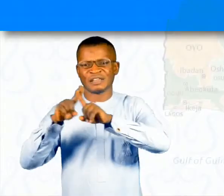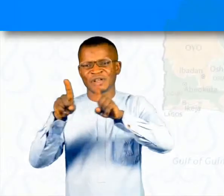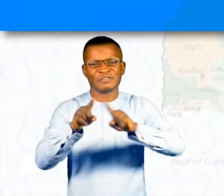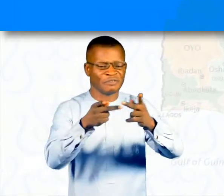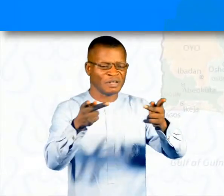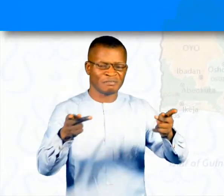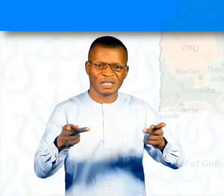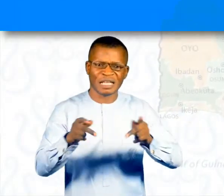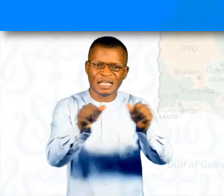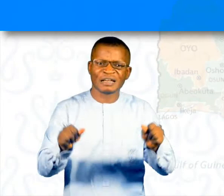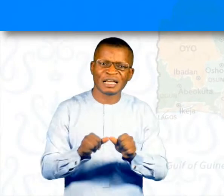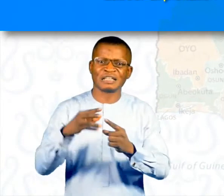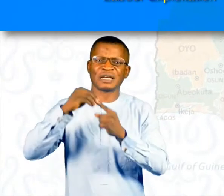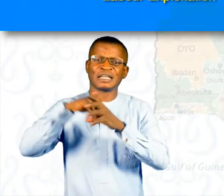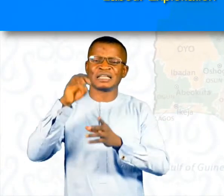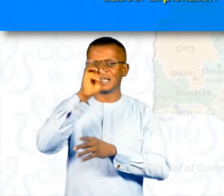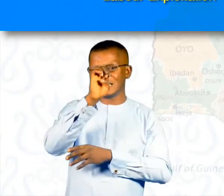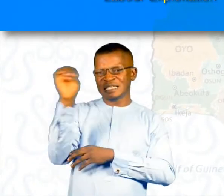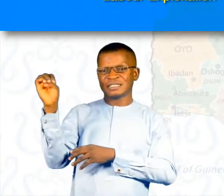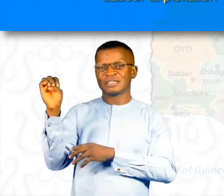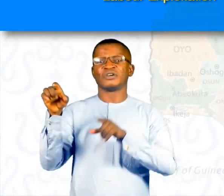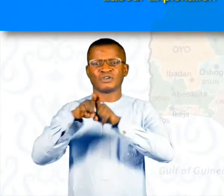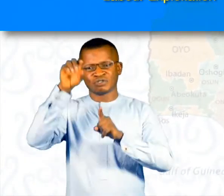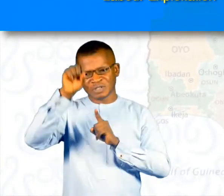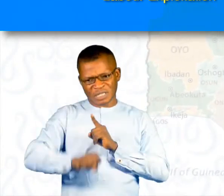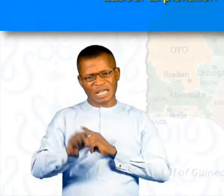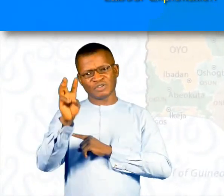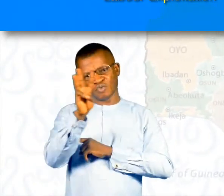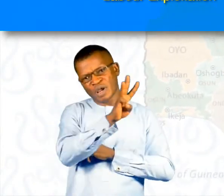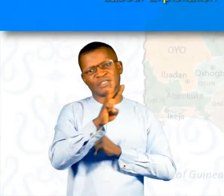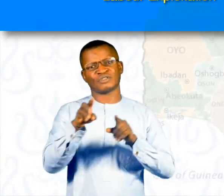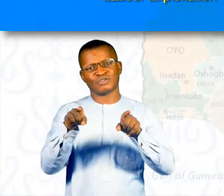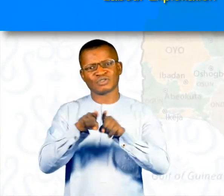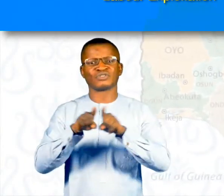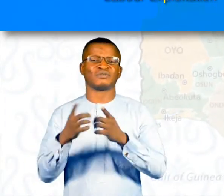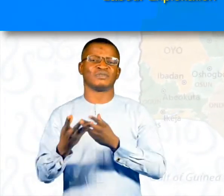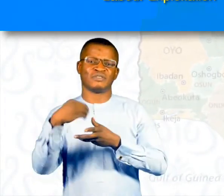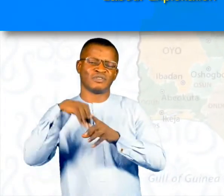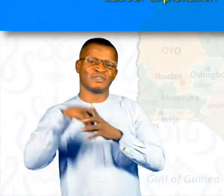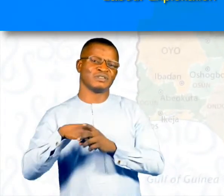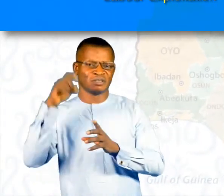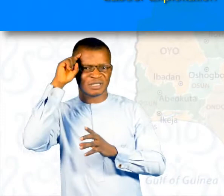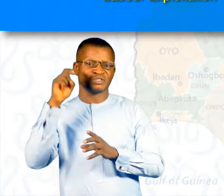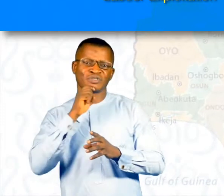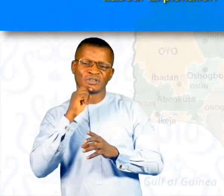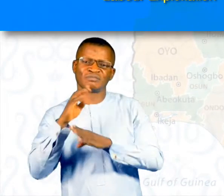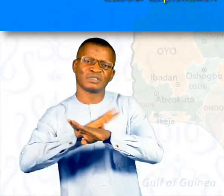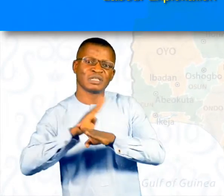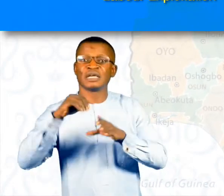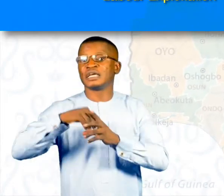exploitation, especially in the eastern part of the country, the southwest also prevalent for labor exploitation and sexual